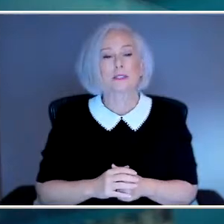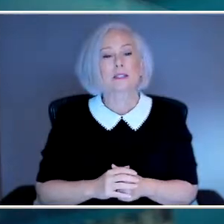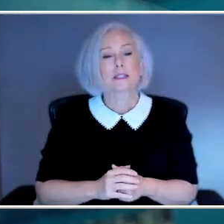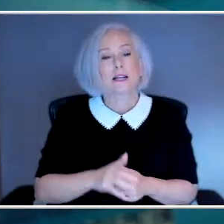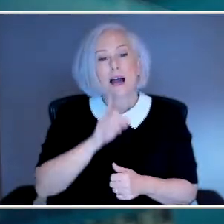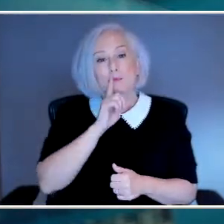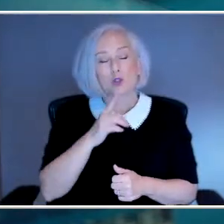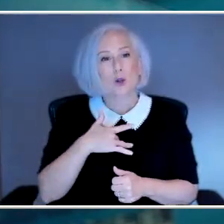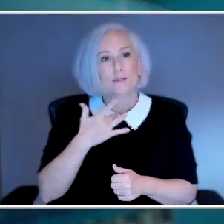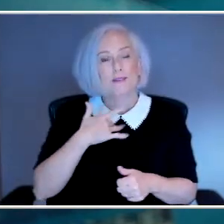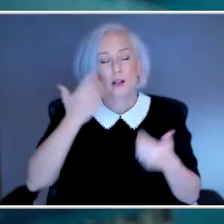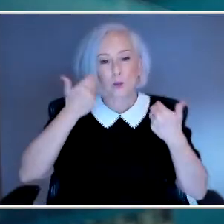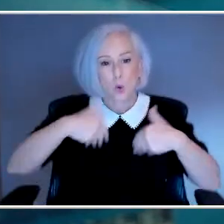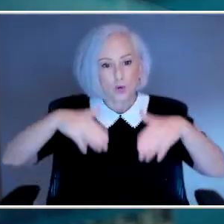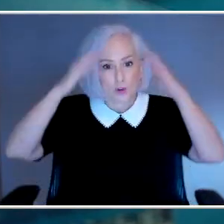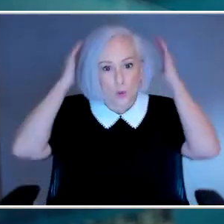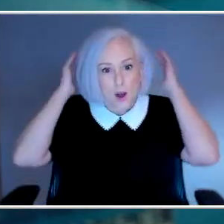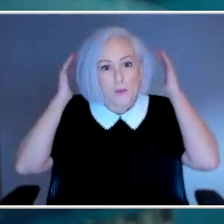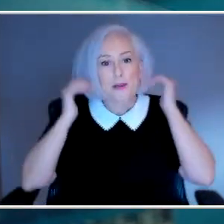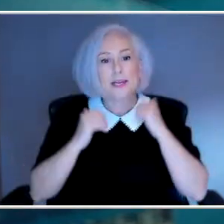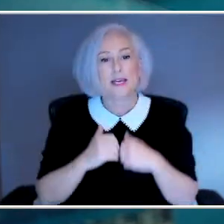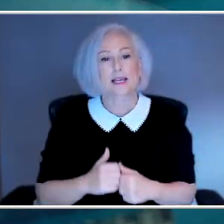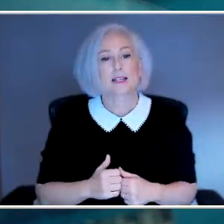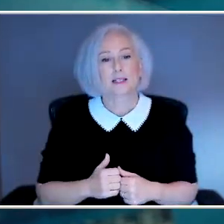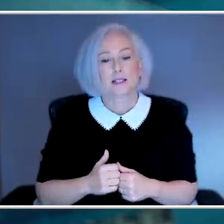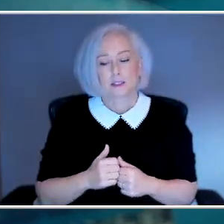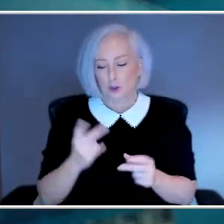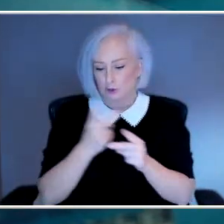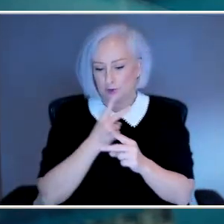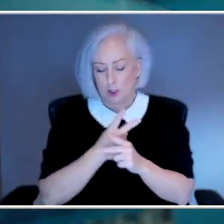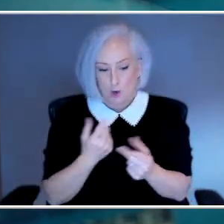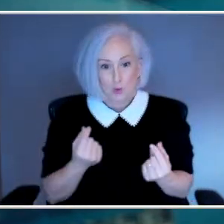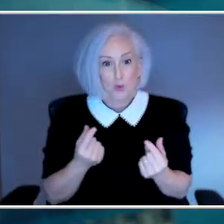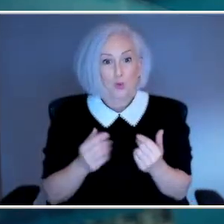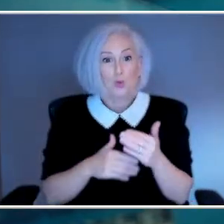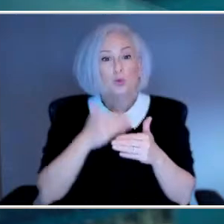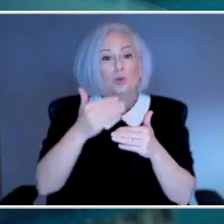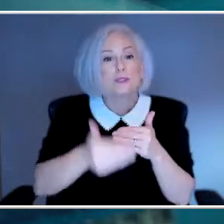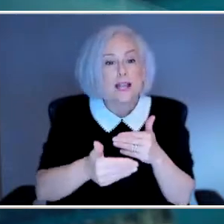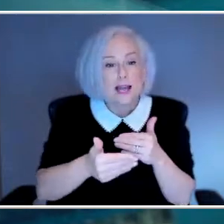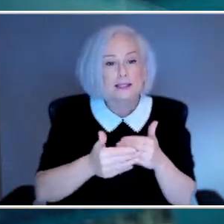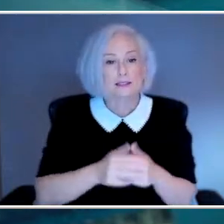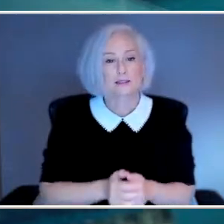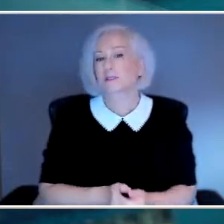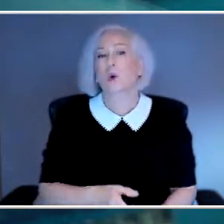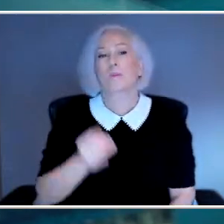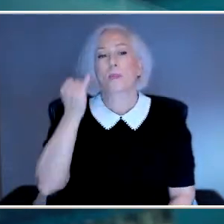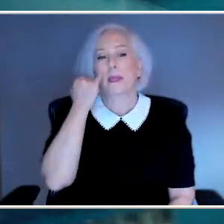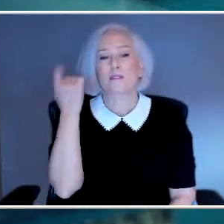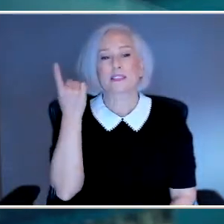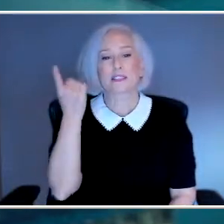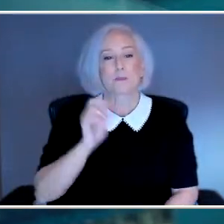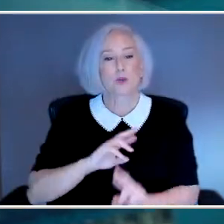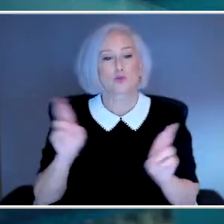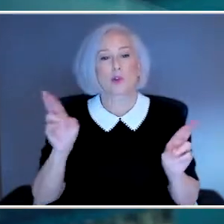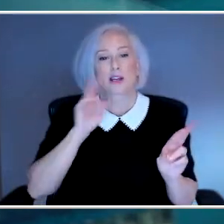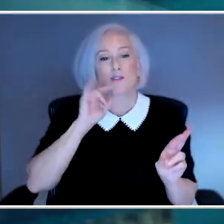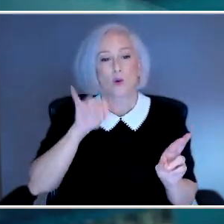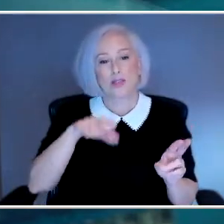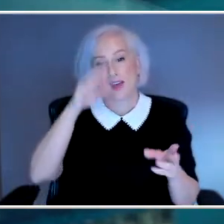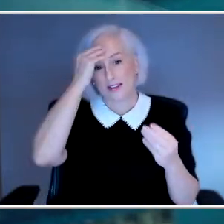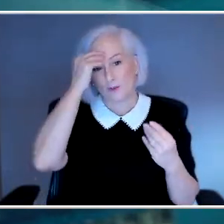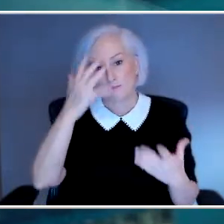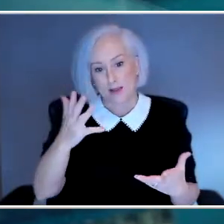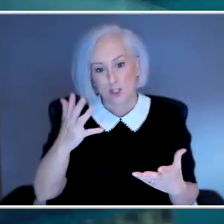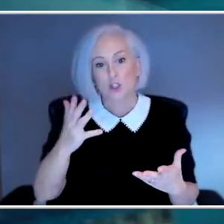learn about that and to try to figure out next steps. And so when someone is ready for that information, ready to be proactive, it's wonderful,